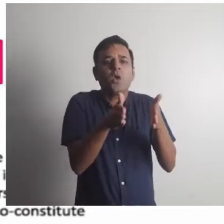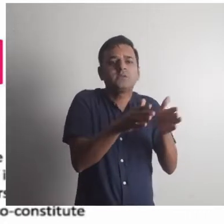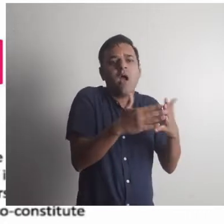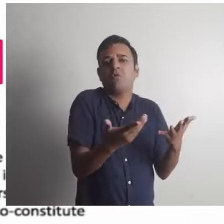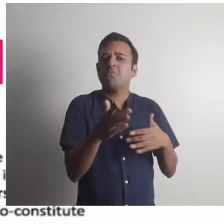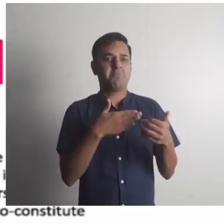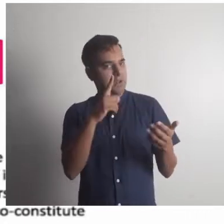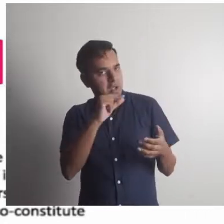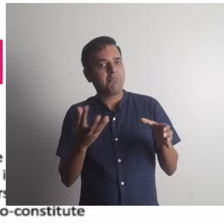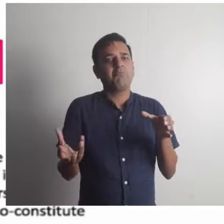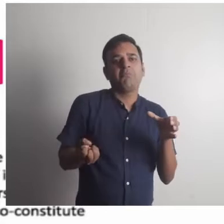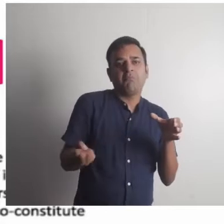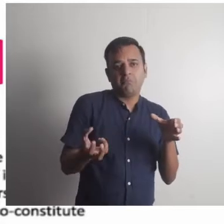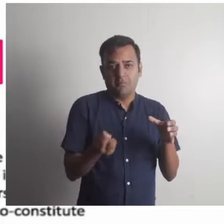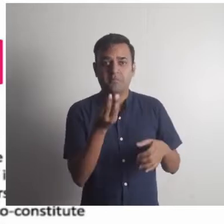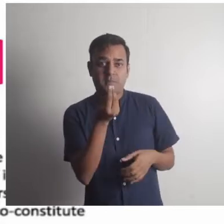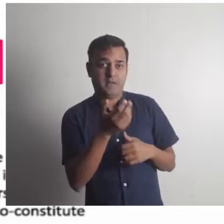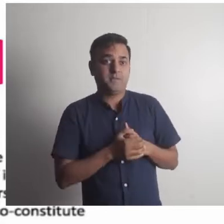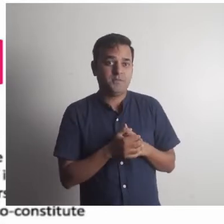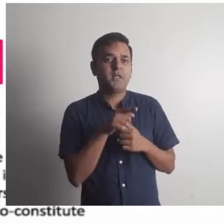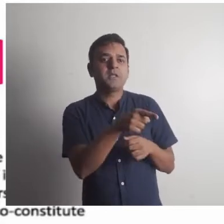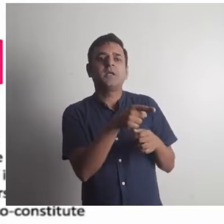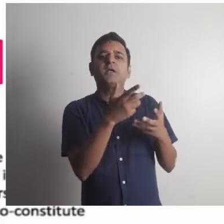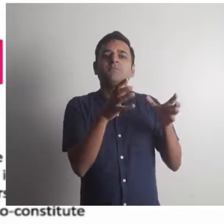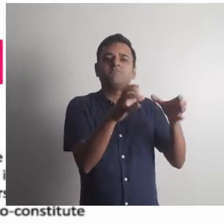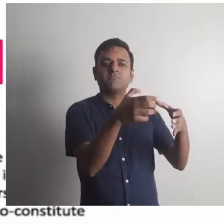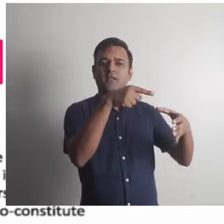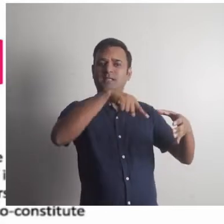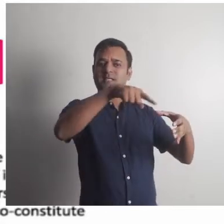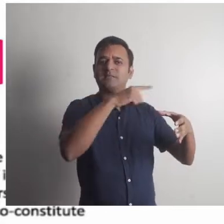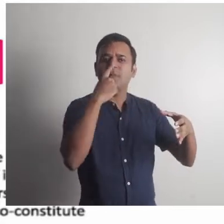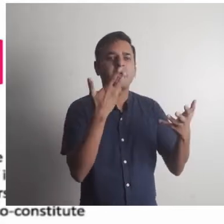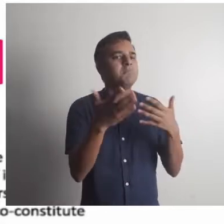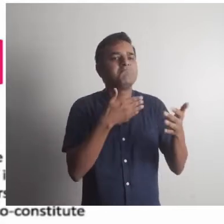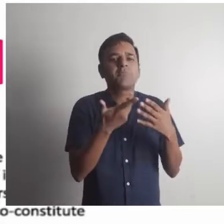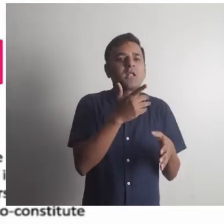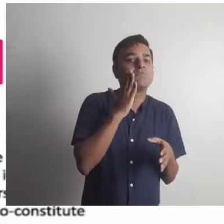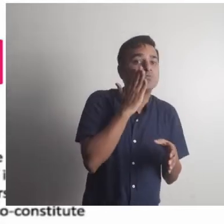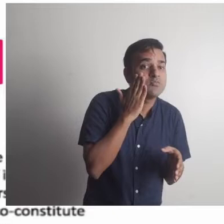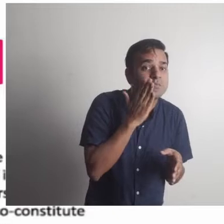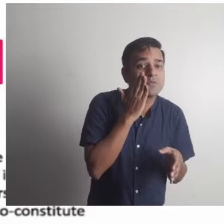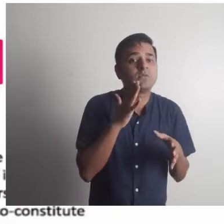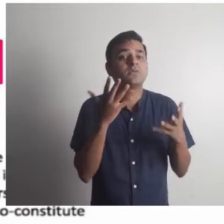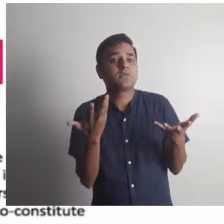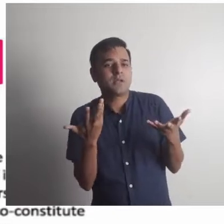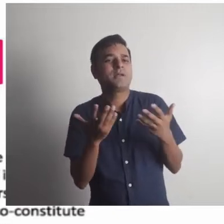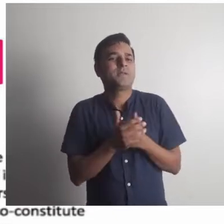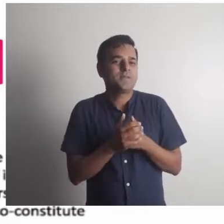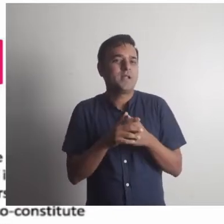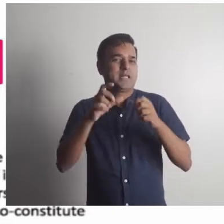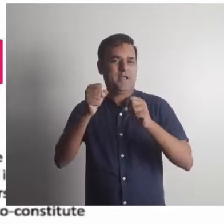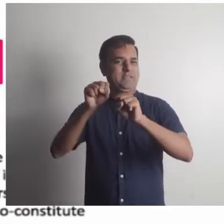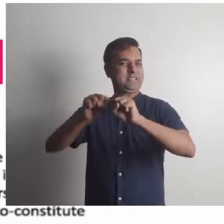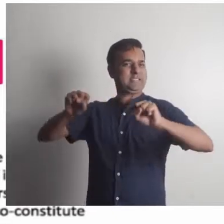oppression, but there is also settler and indigenous differences, right? And here in Fiji and many other places around the